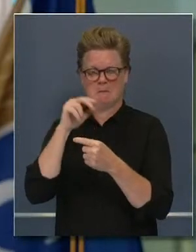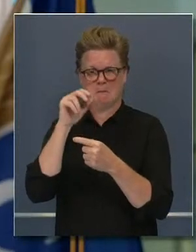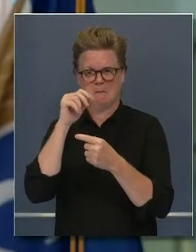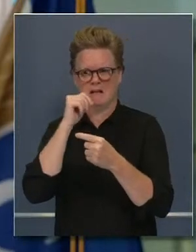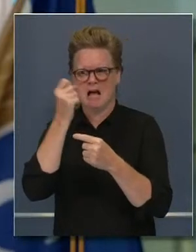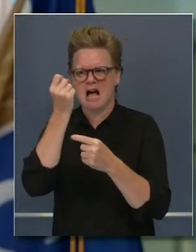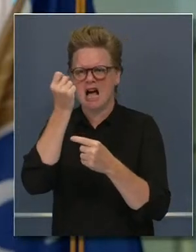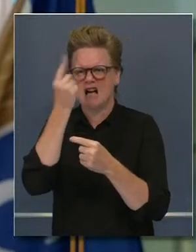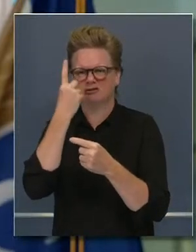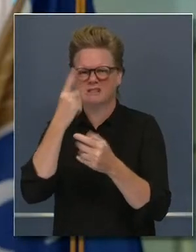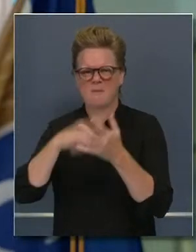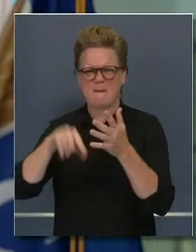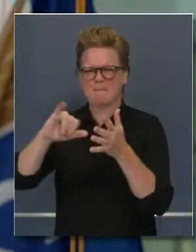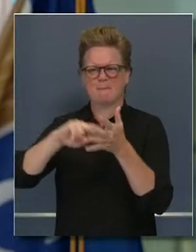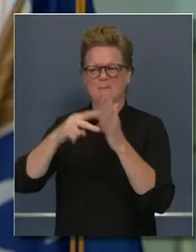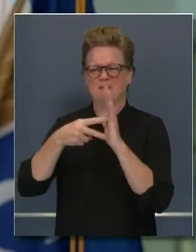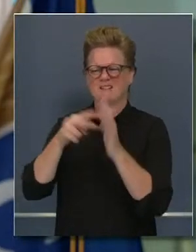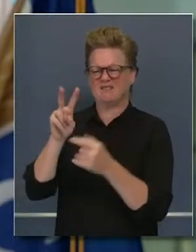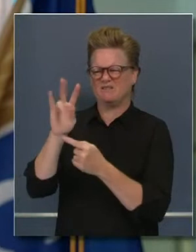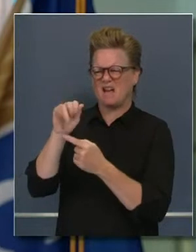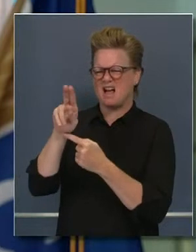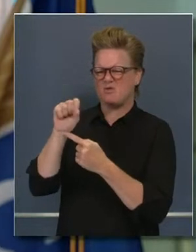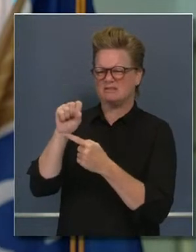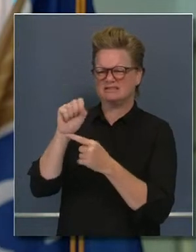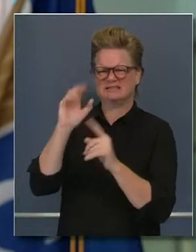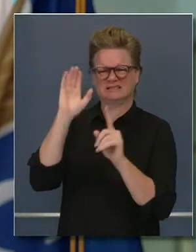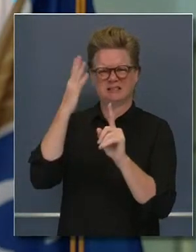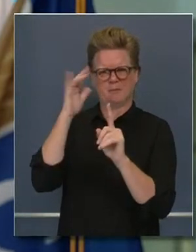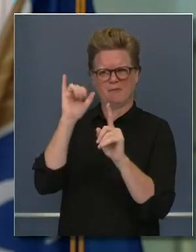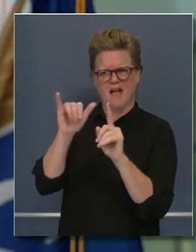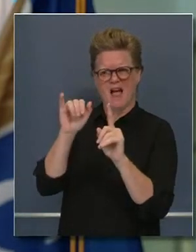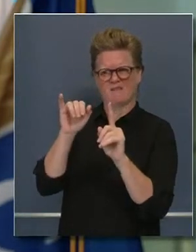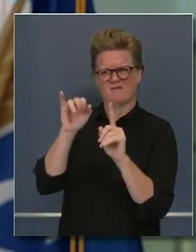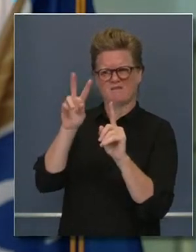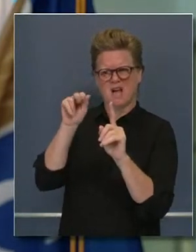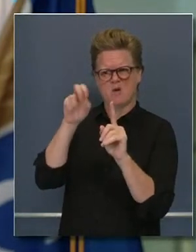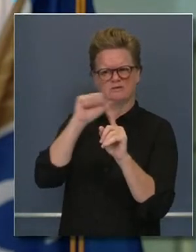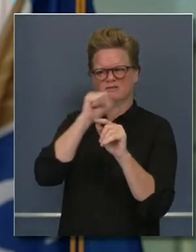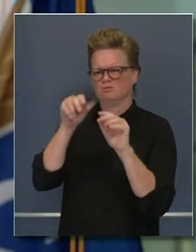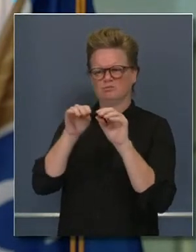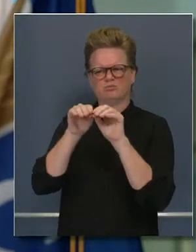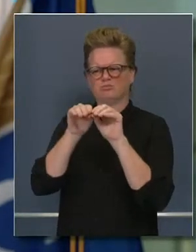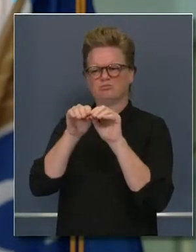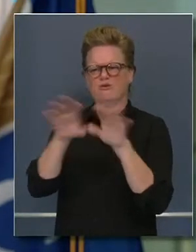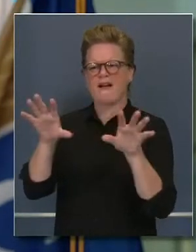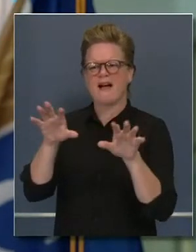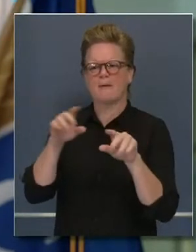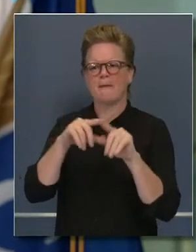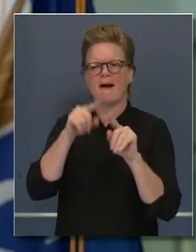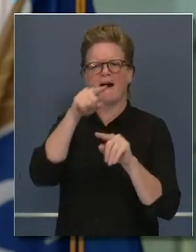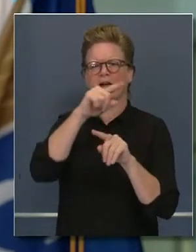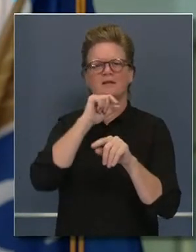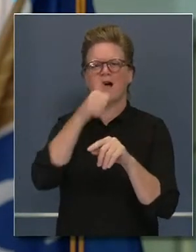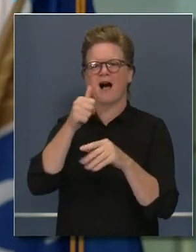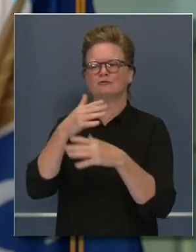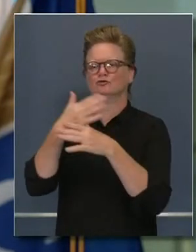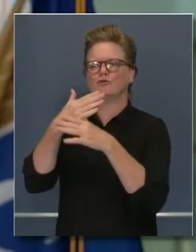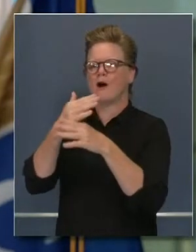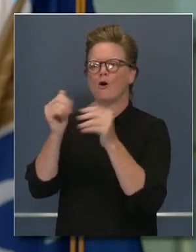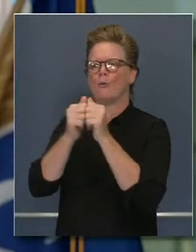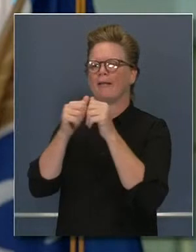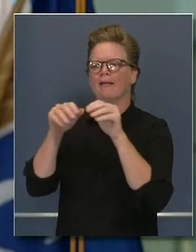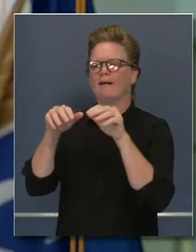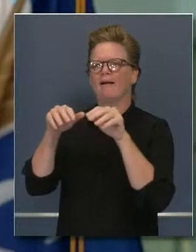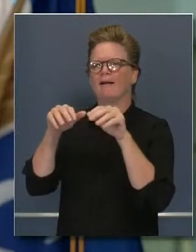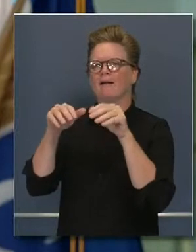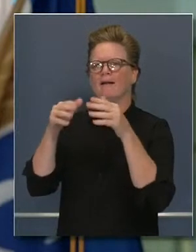longer spreading. So if so, why shouldn't the state accelerate the reopening process now? And how do you guard against the people who see these numbers